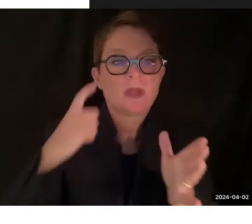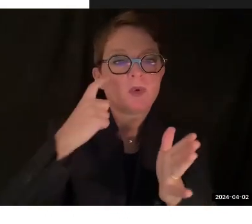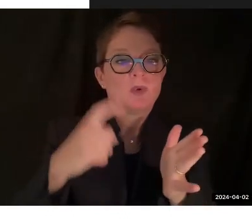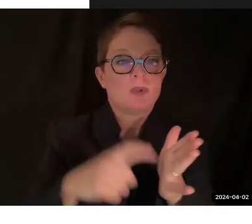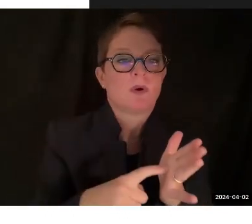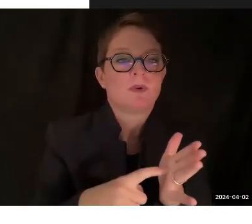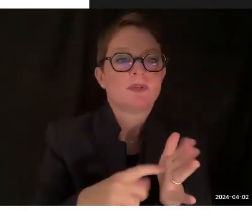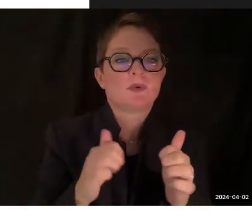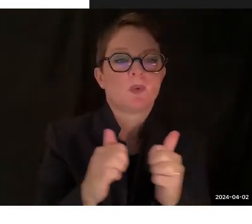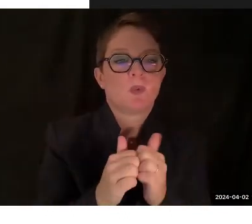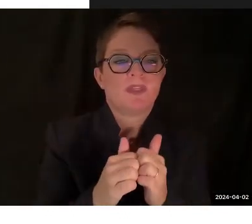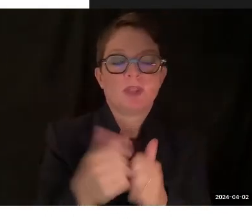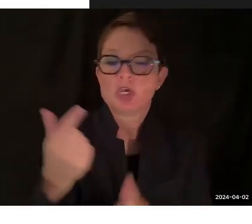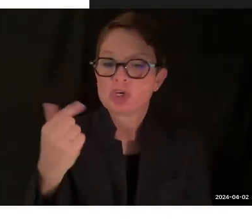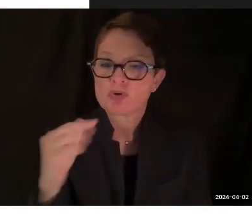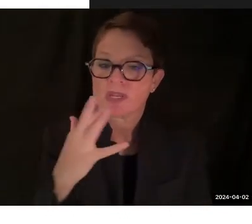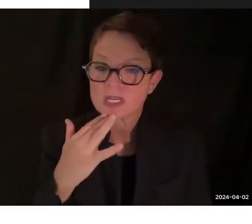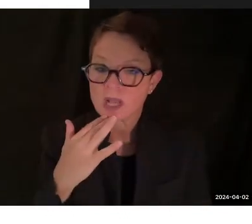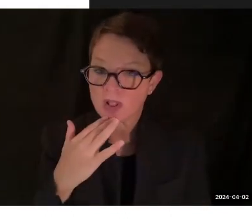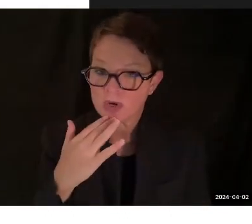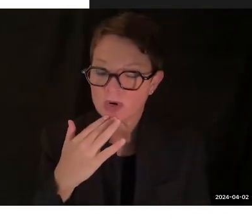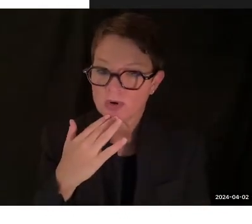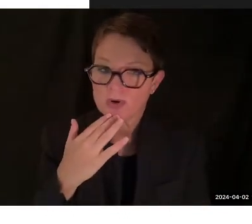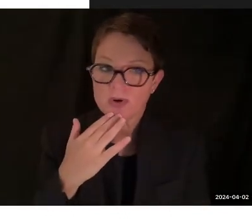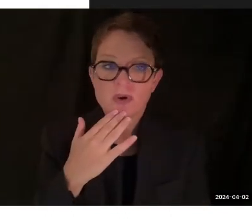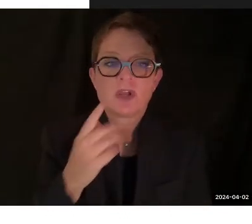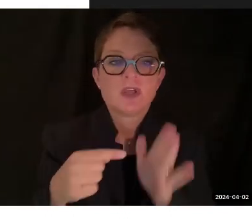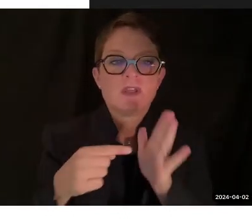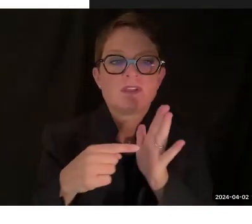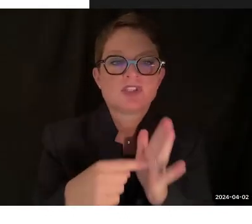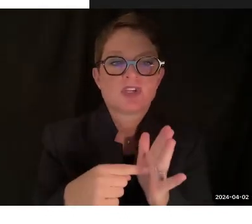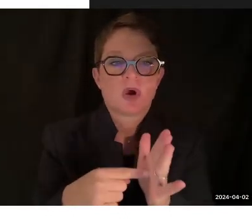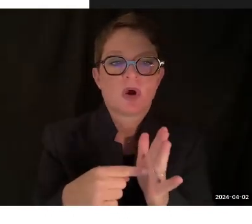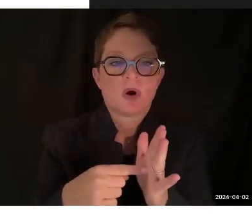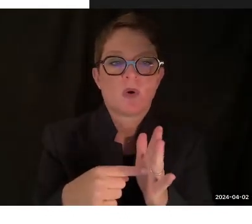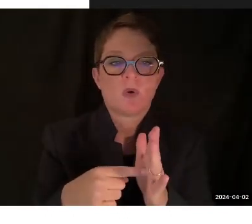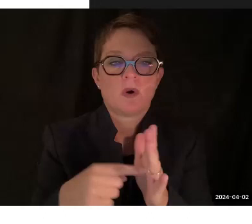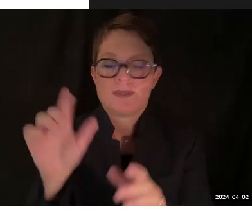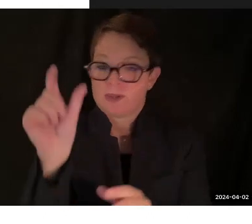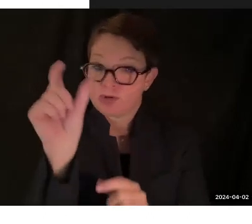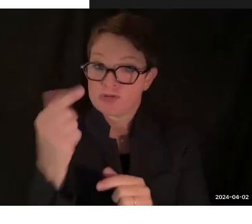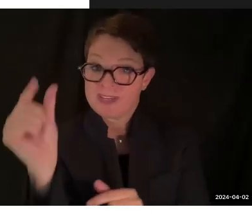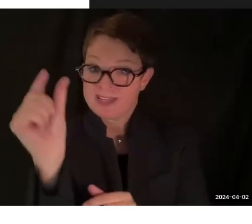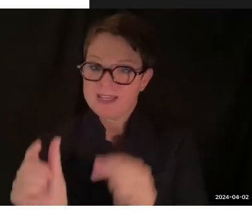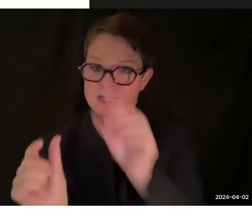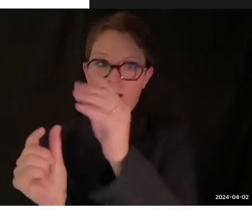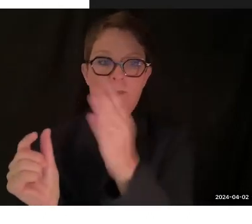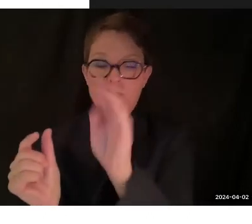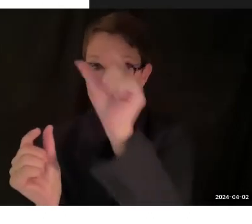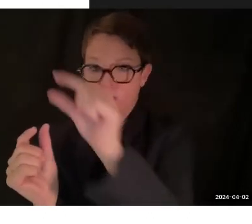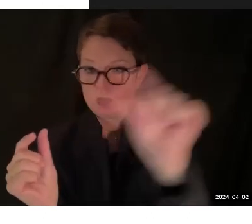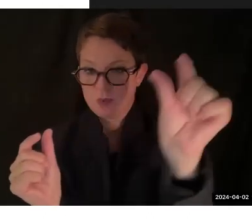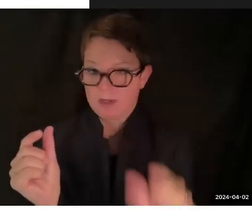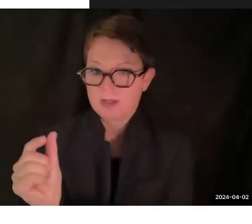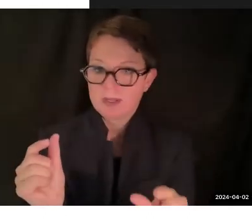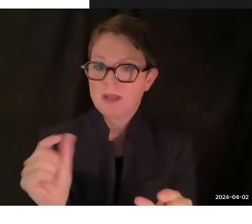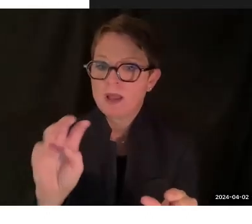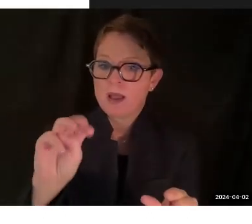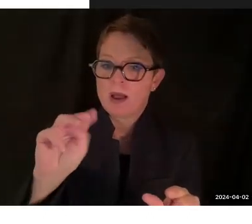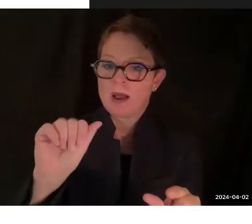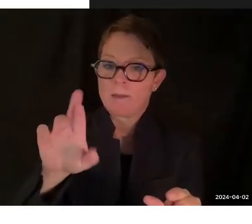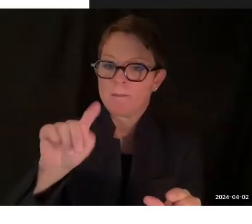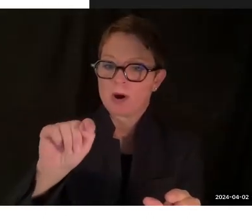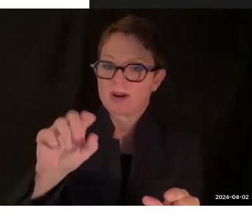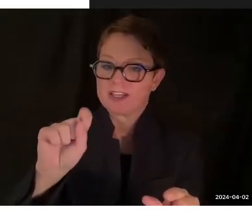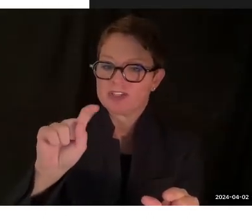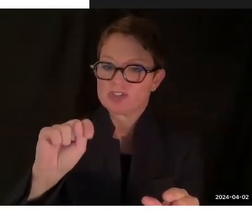notated in kind of the green color that give way to the larger blue spaces, the Market Street atrium that I previously mentioned,